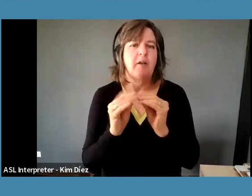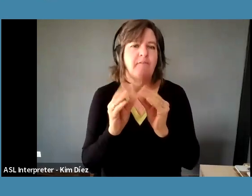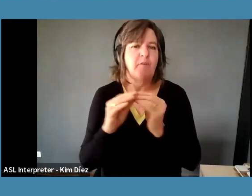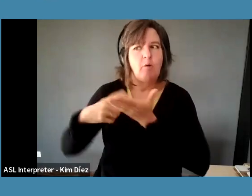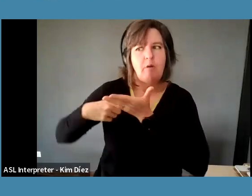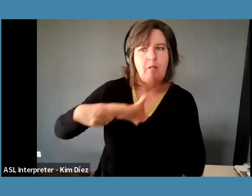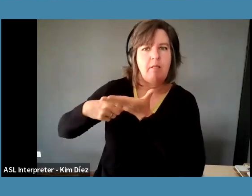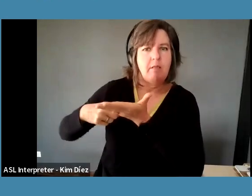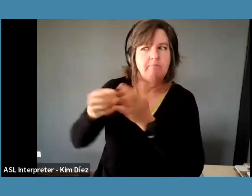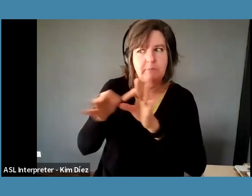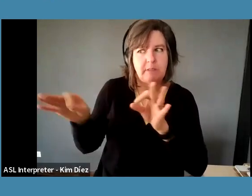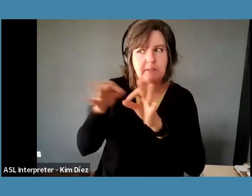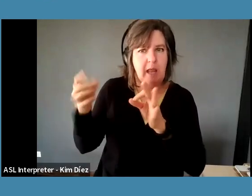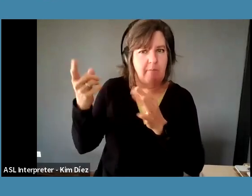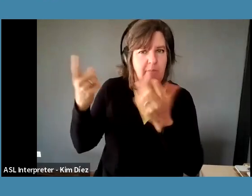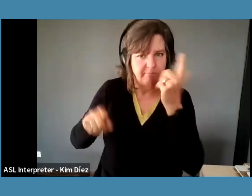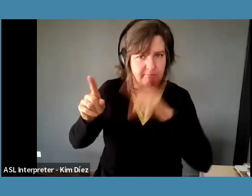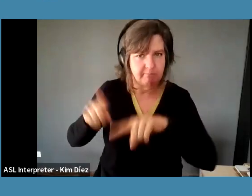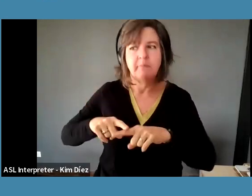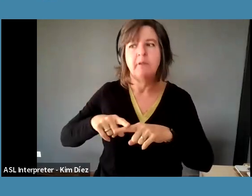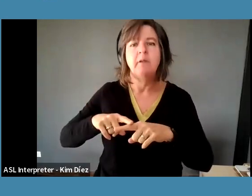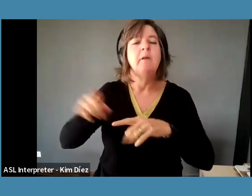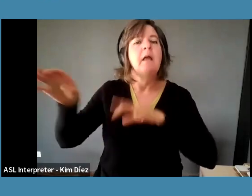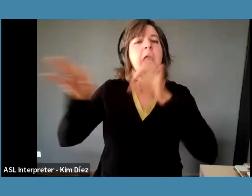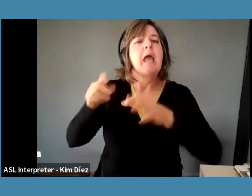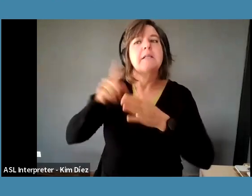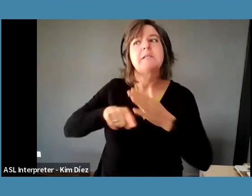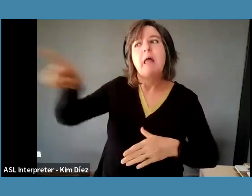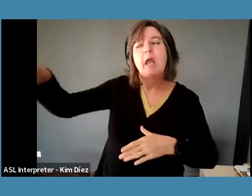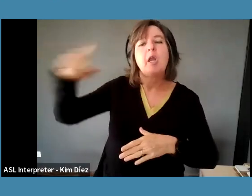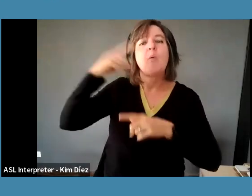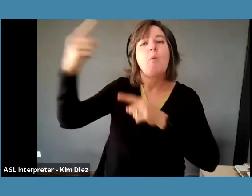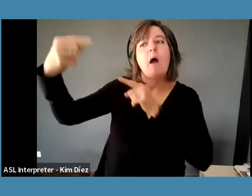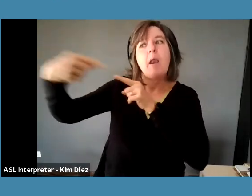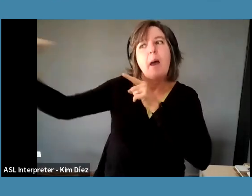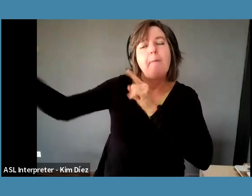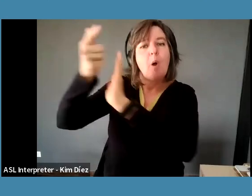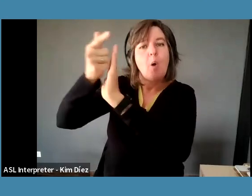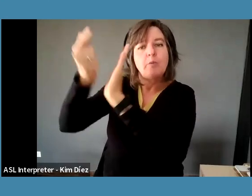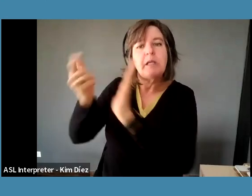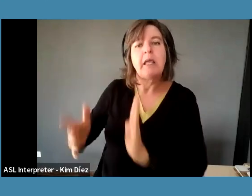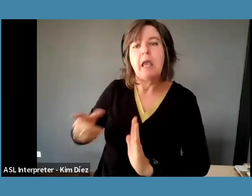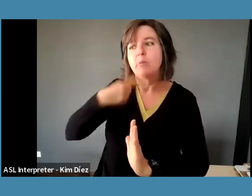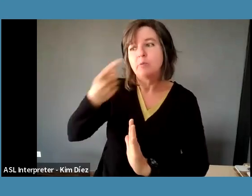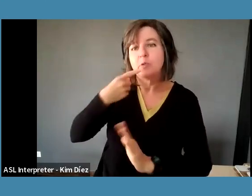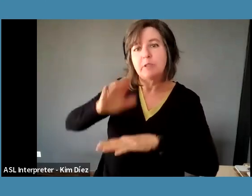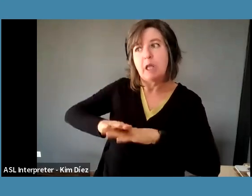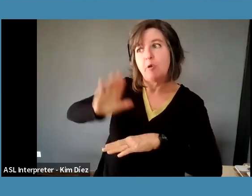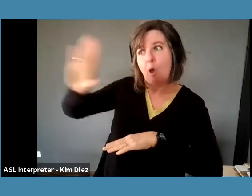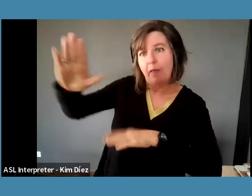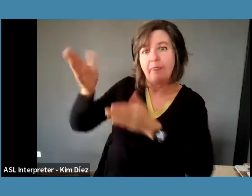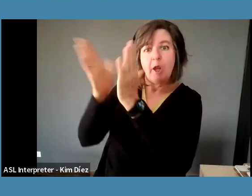explaining, what the opposing counsel said about their position on your request for a continuance.